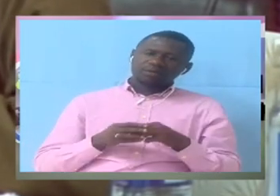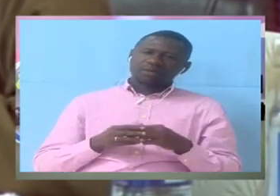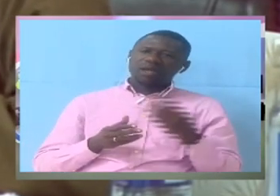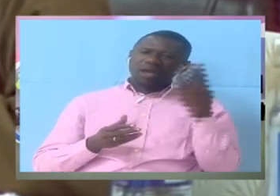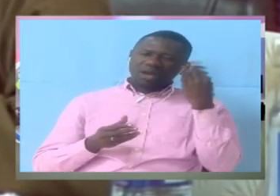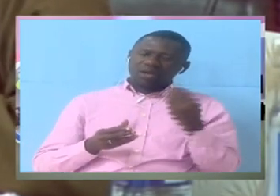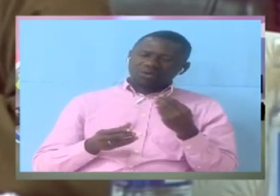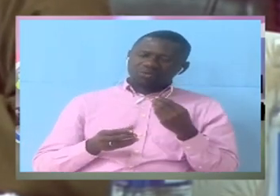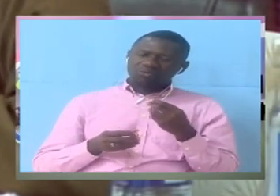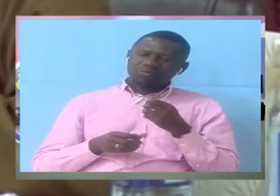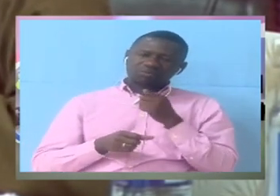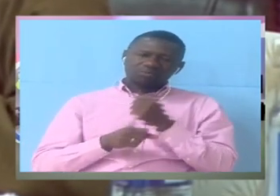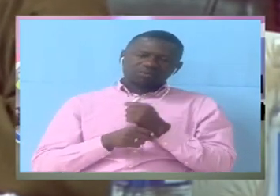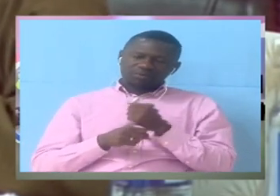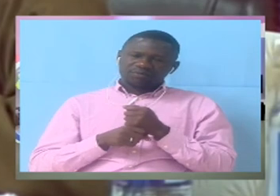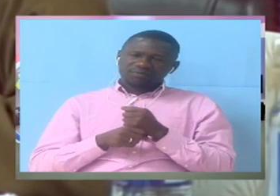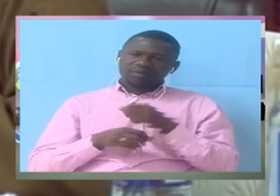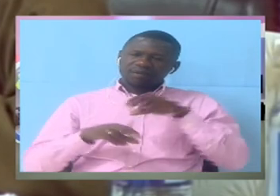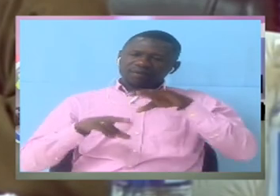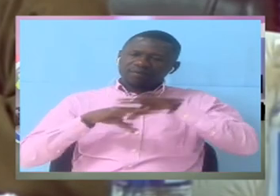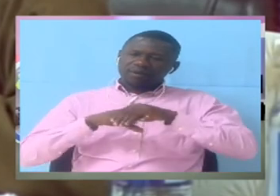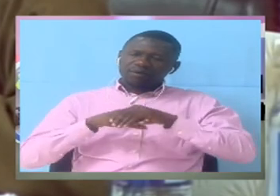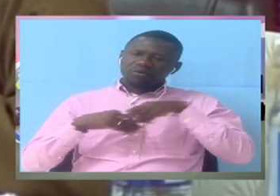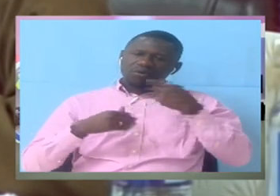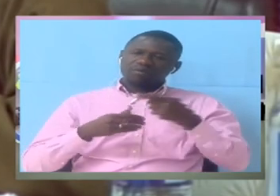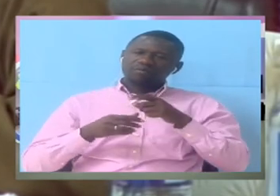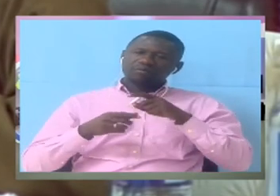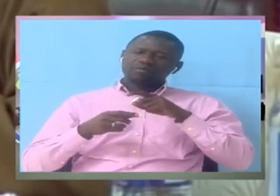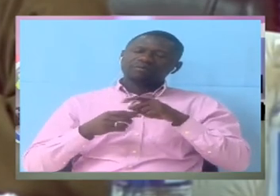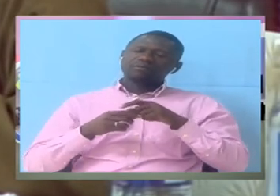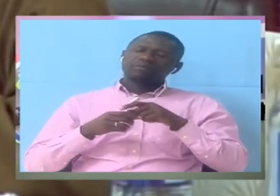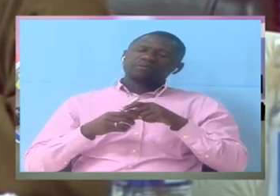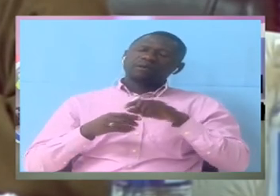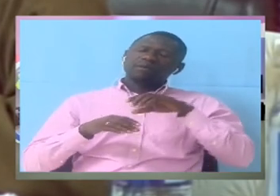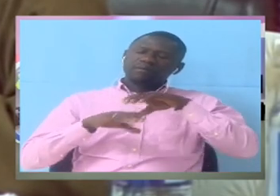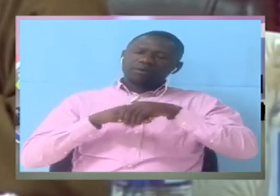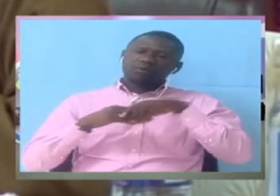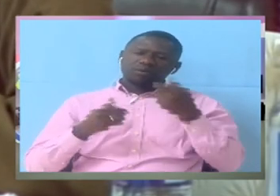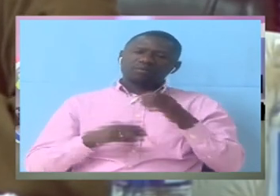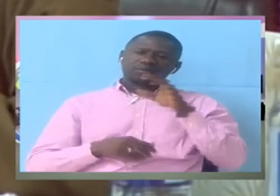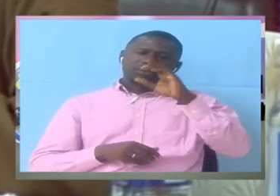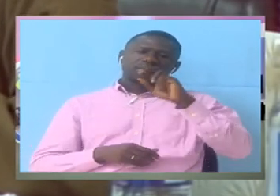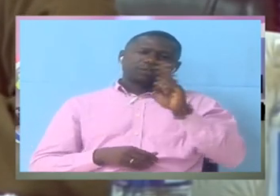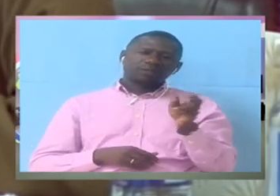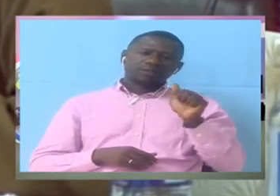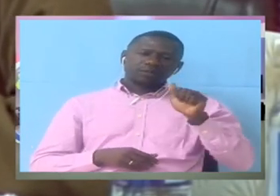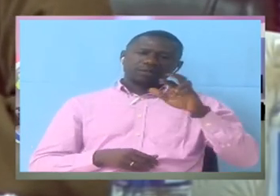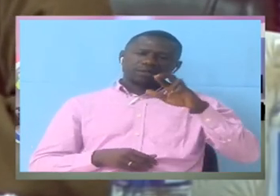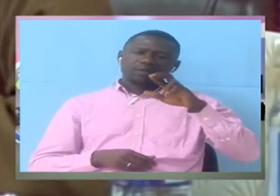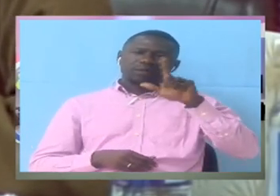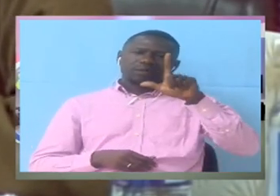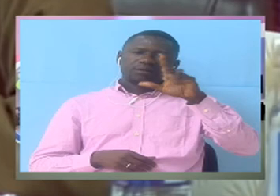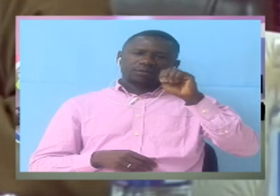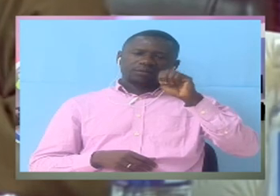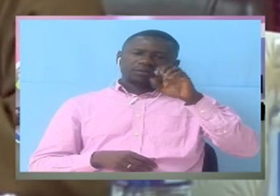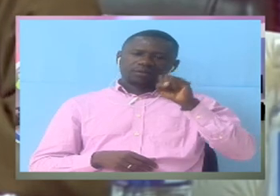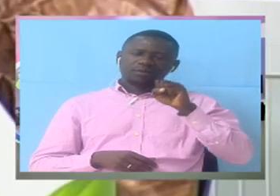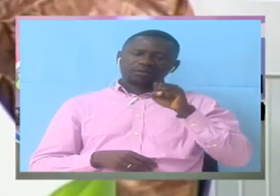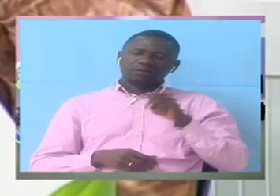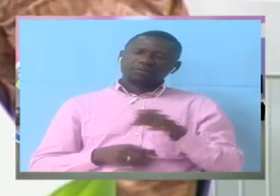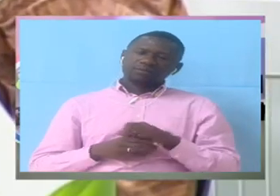How did he become a friend of Charles Taylor? Sa keno da Charles Taylor la tiri mata nyadile.